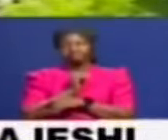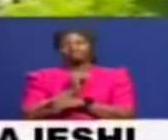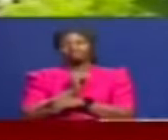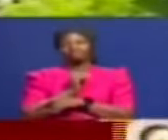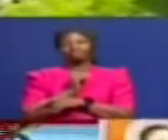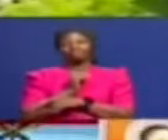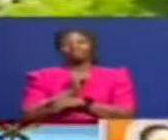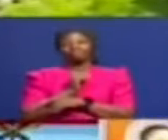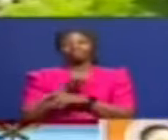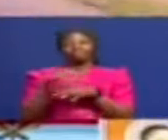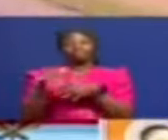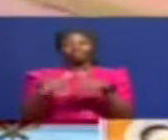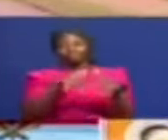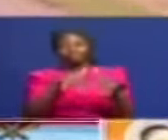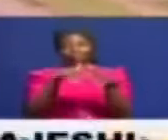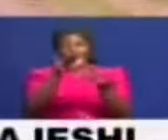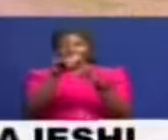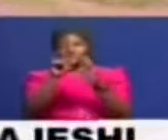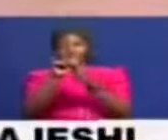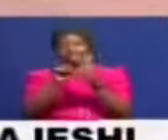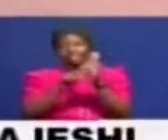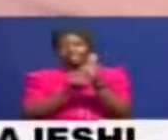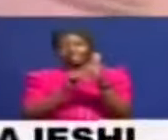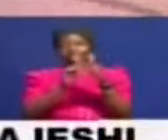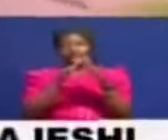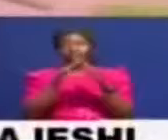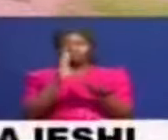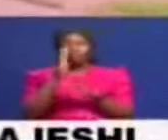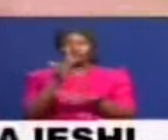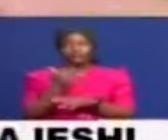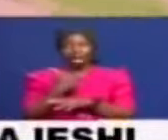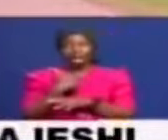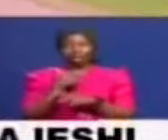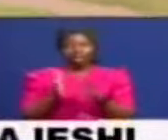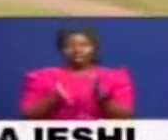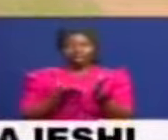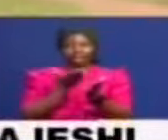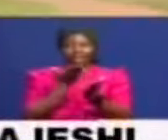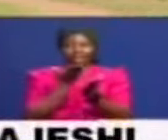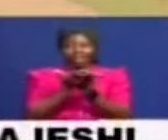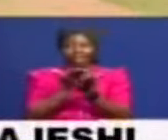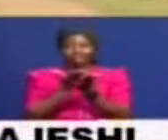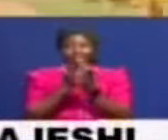2 hours right here at the Ulinzi Sports Complex, Langata.